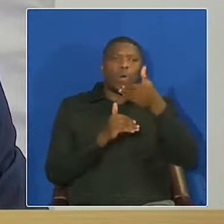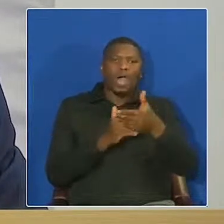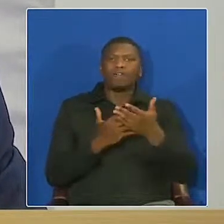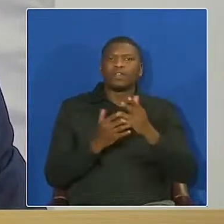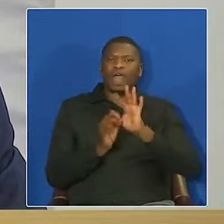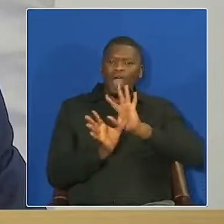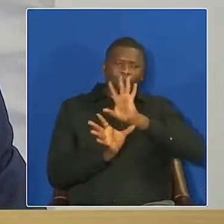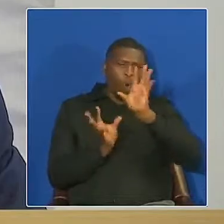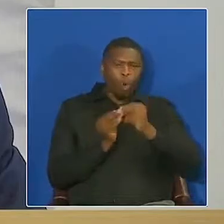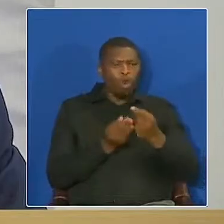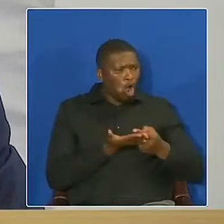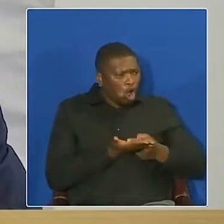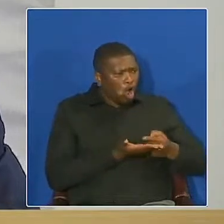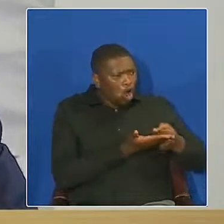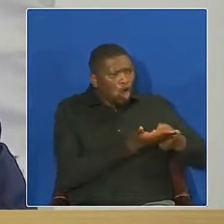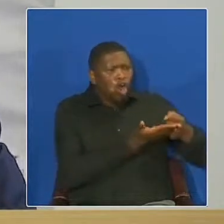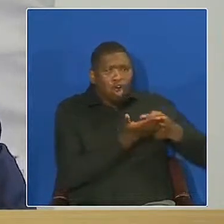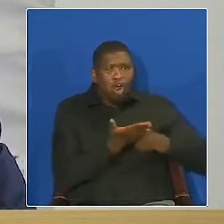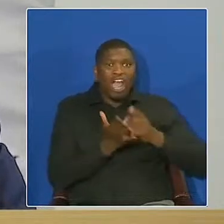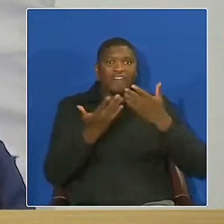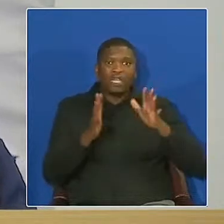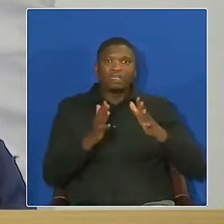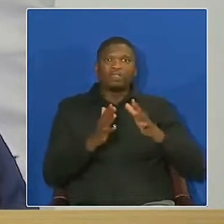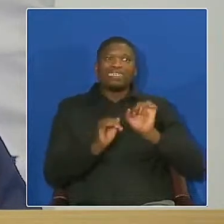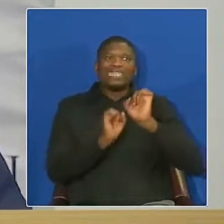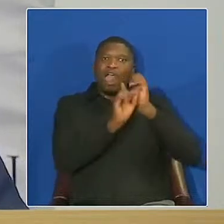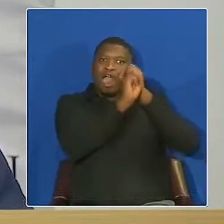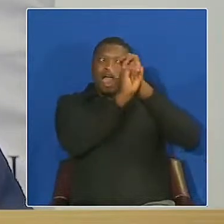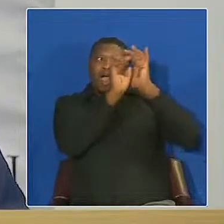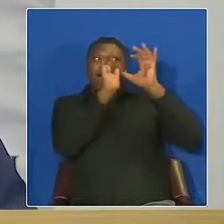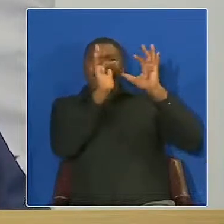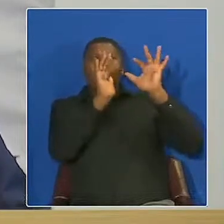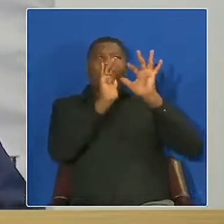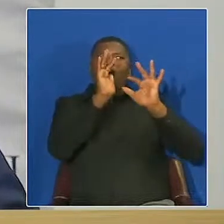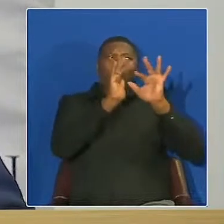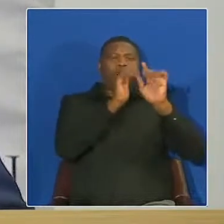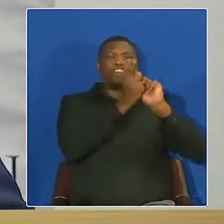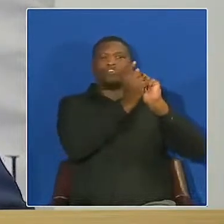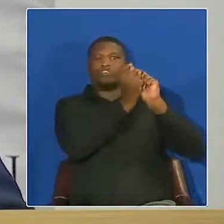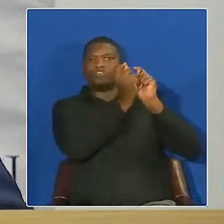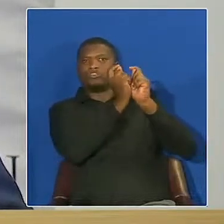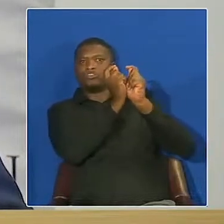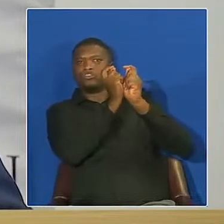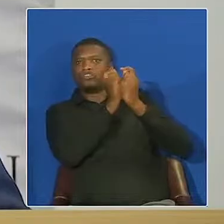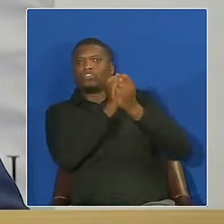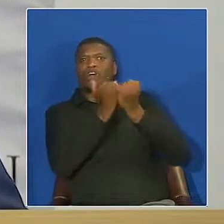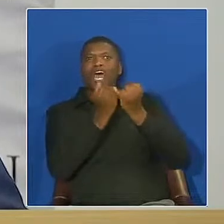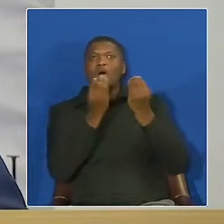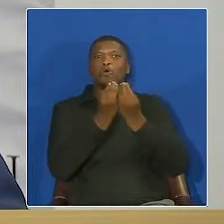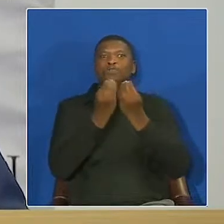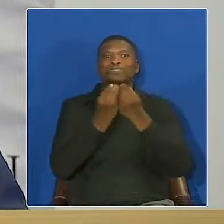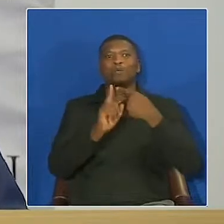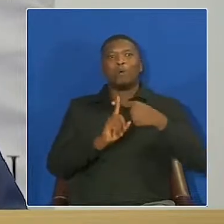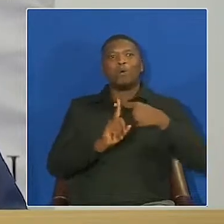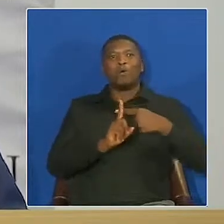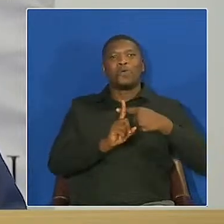the whole discussion, and then that picture changes. It talks to now things going very